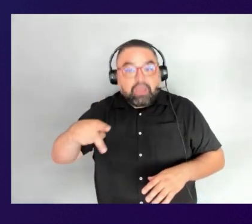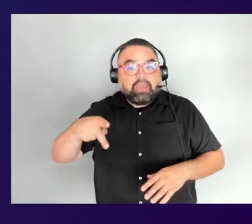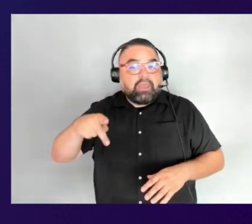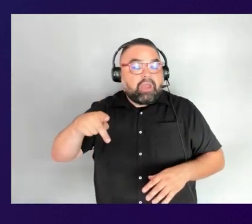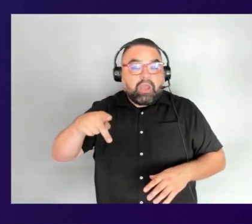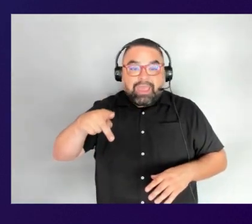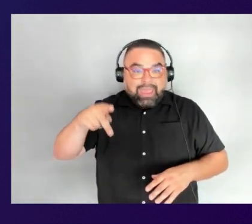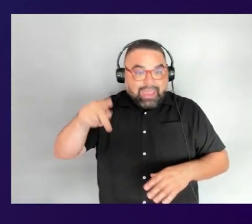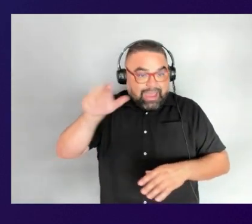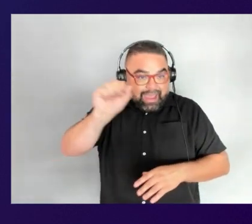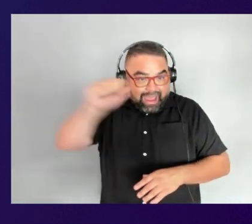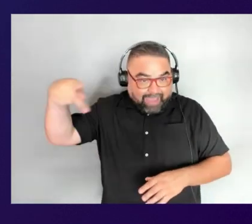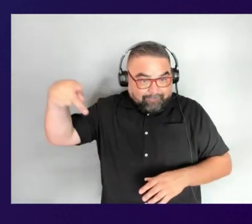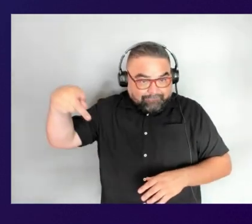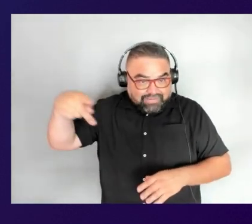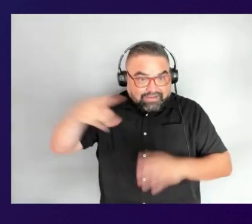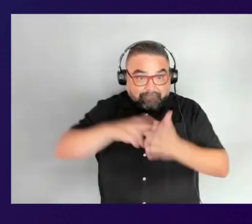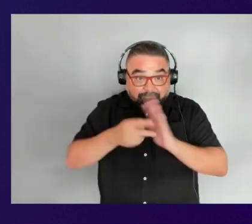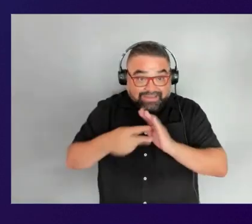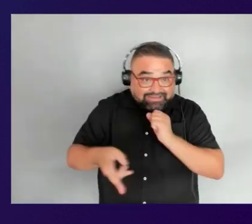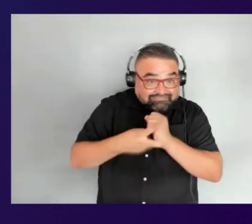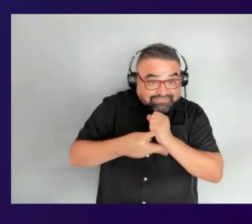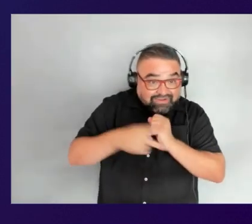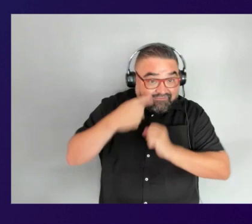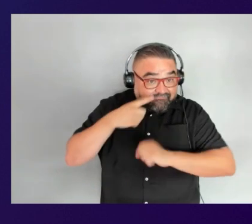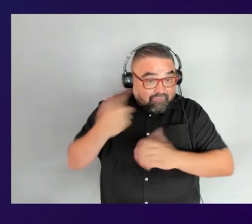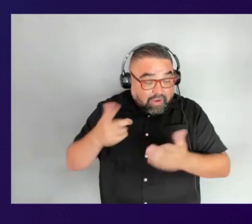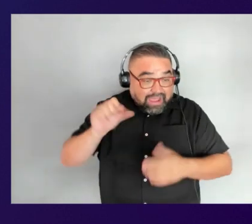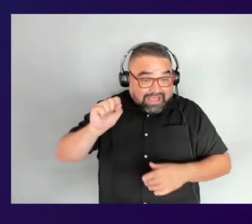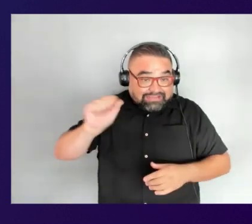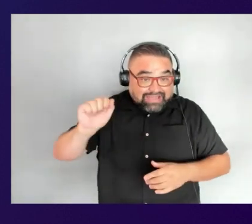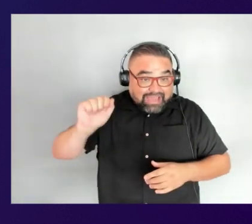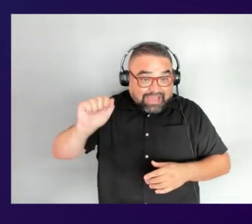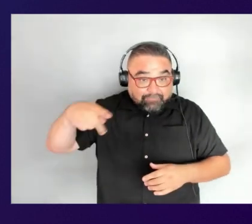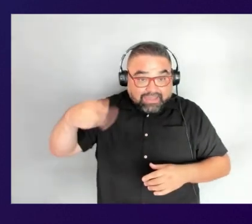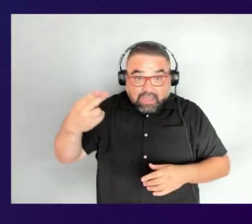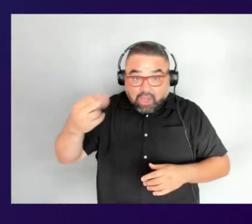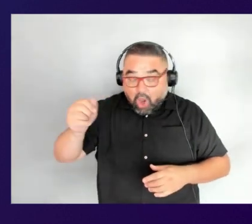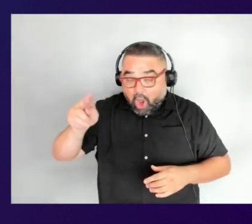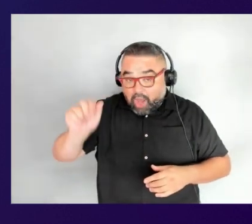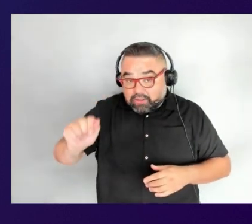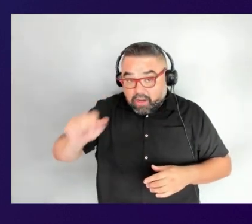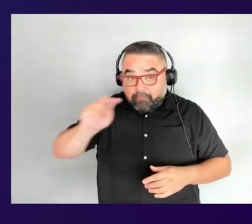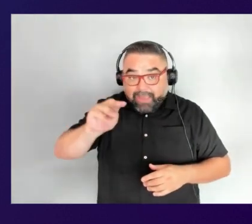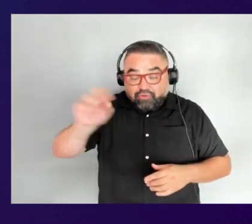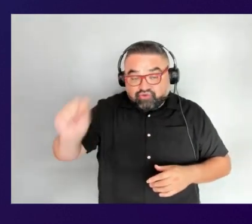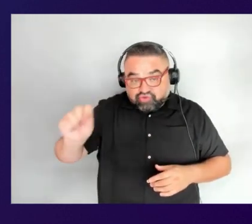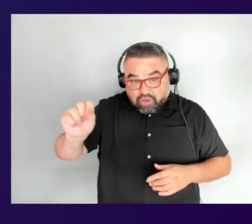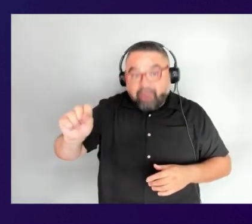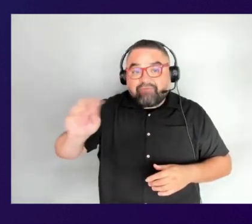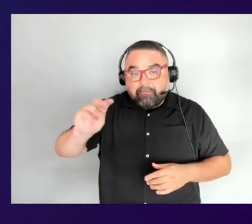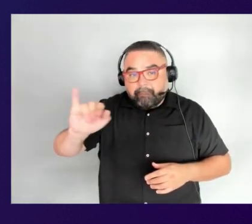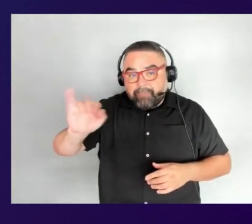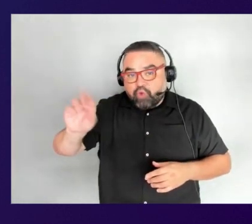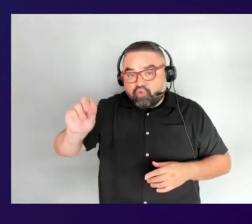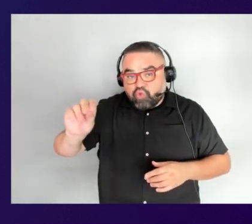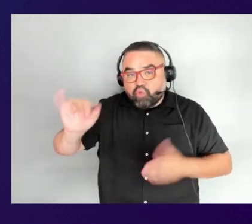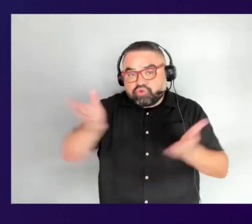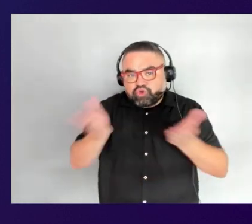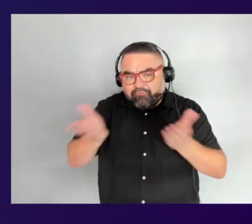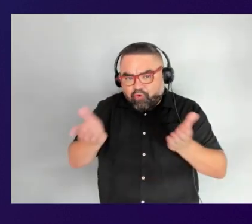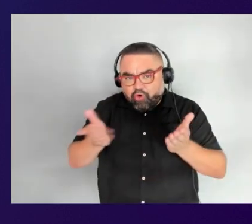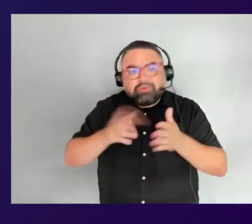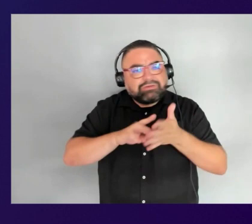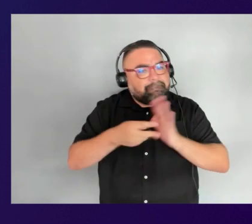database that needs shared storage for something like SAP HANA, Oracle, Microsoft SQL Server. And these are all cases where the